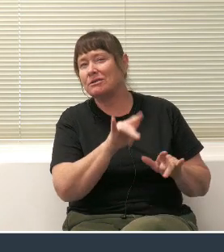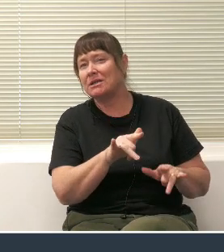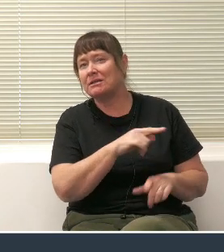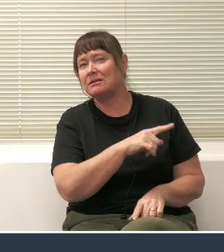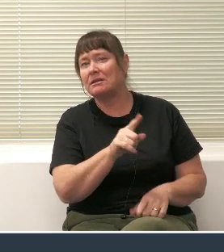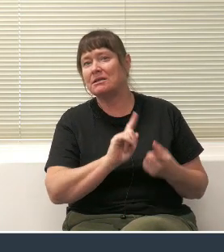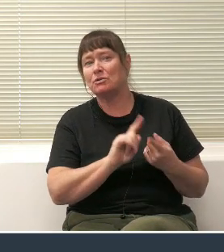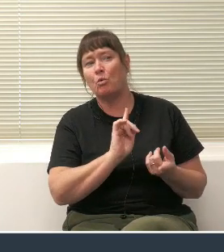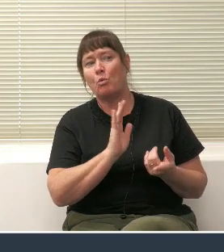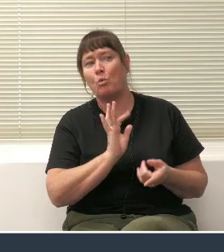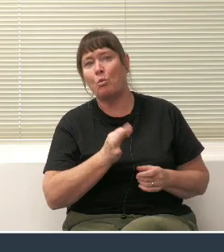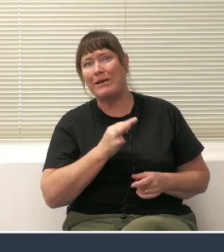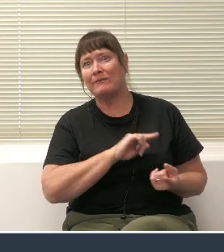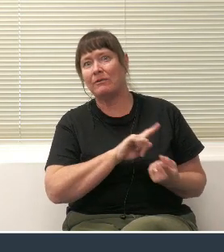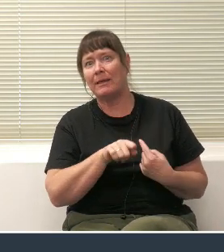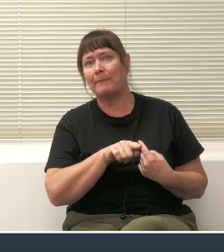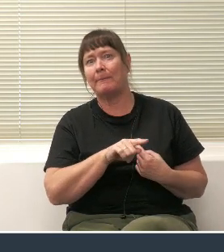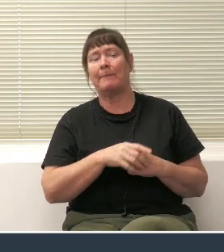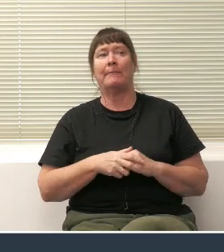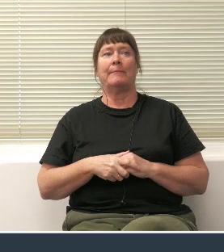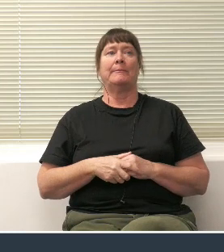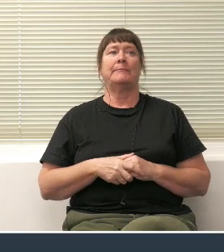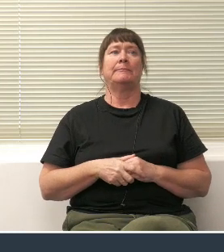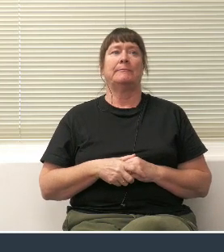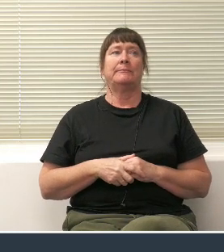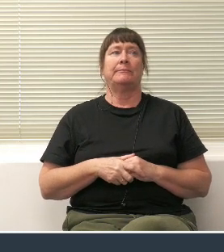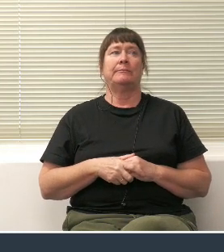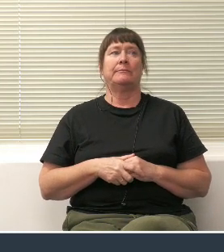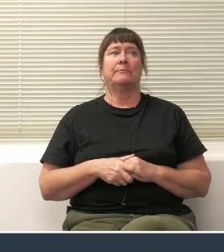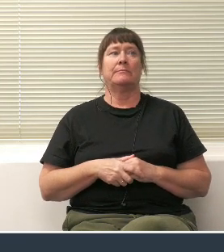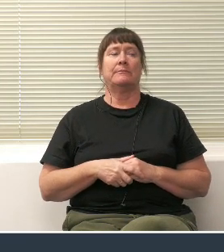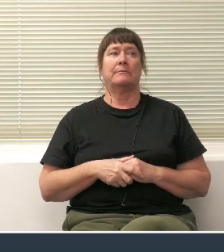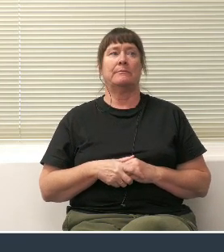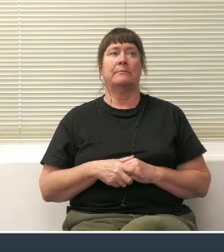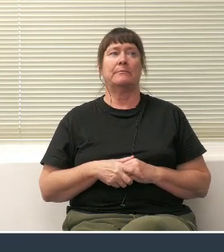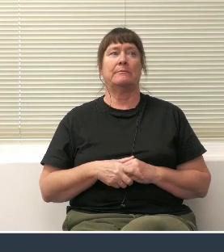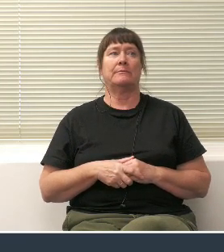underway. Okay. Thank you. Councillor Price. Just a question.